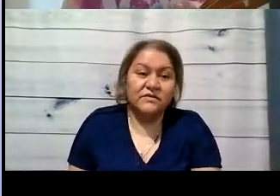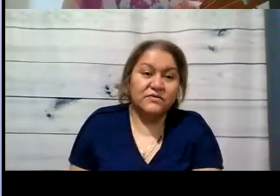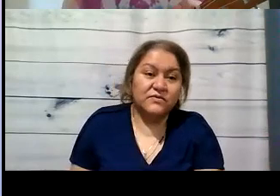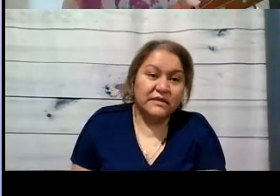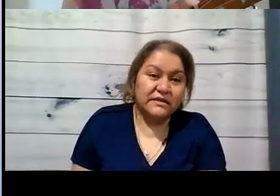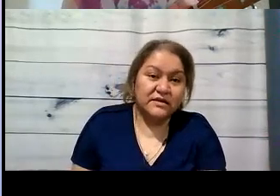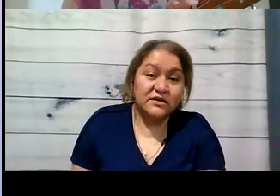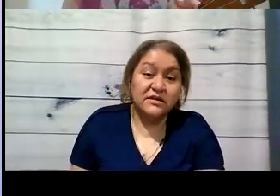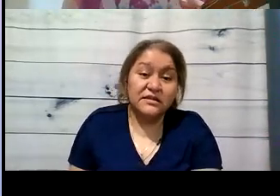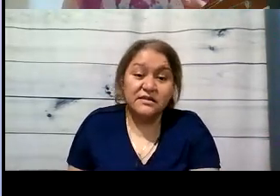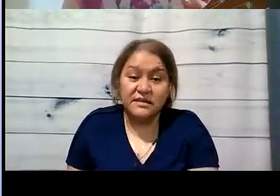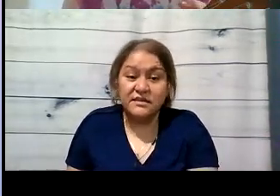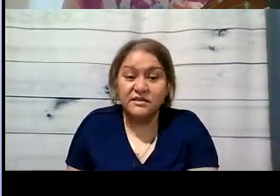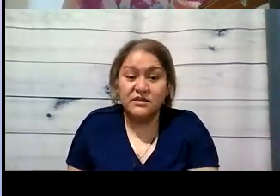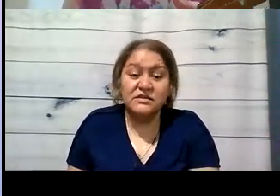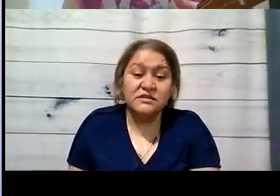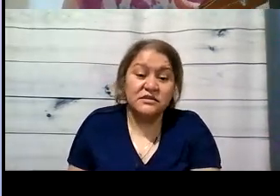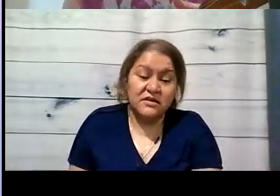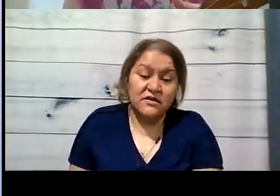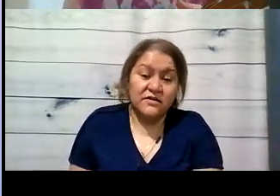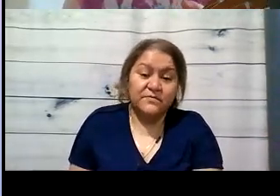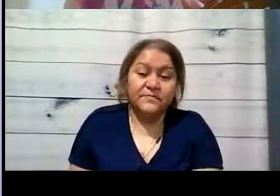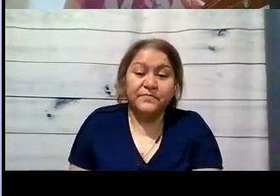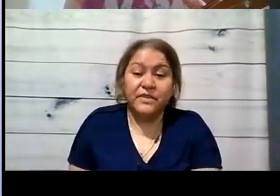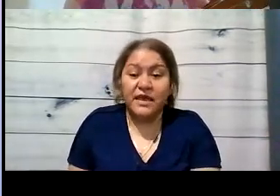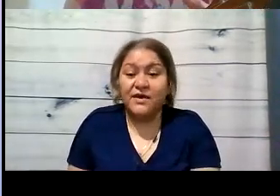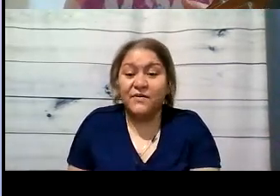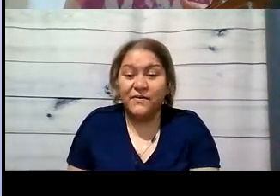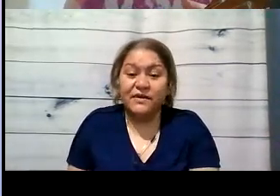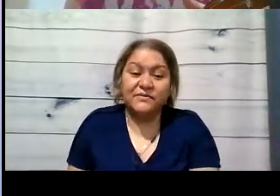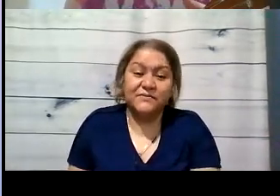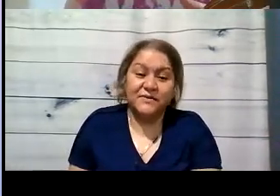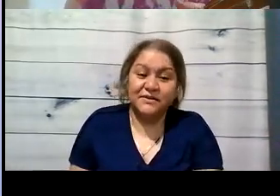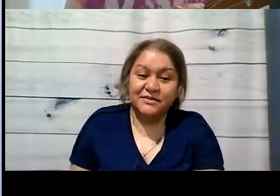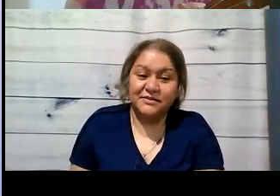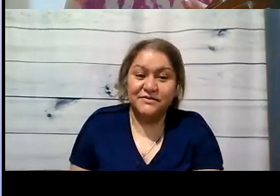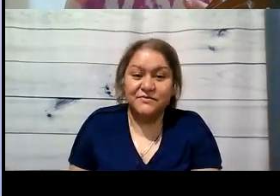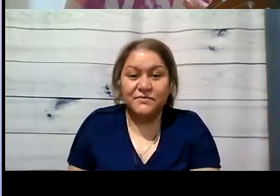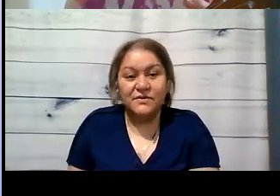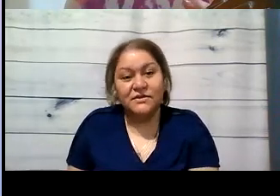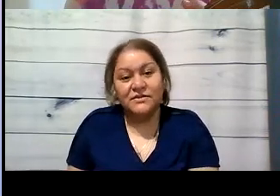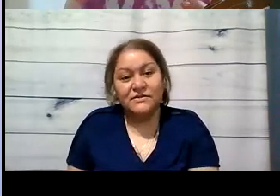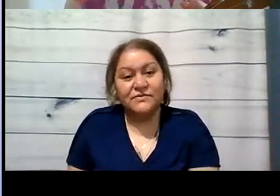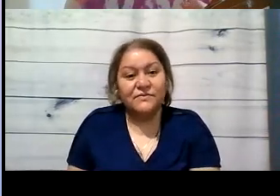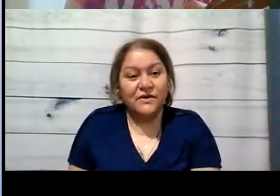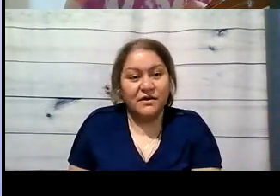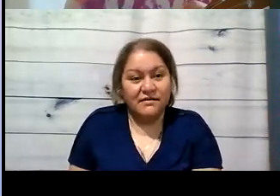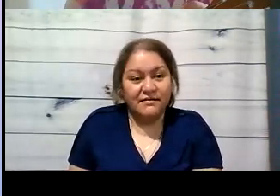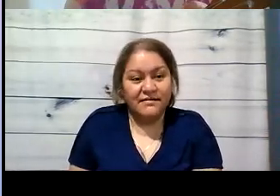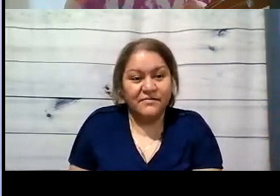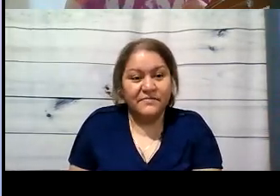Twinkle, twinkle, little star. How I wonder what you